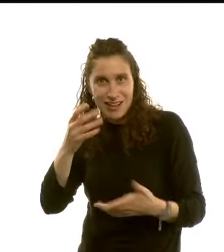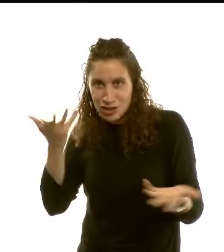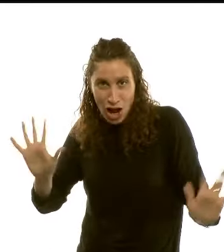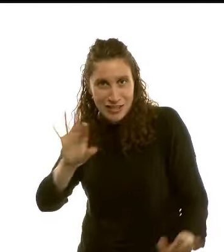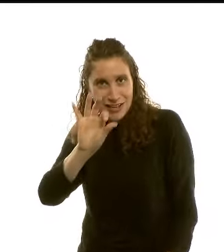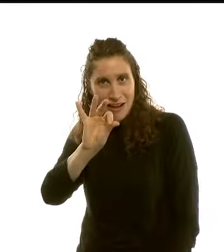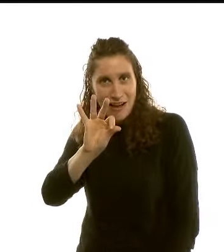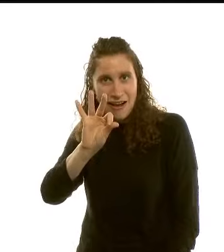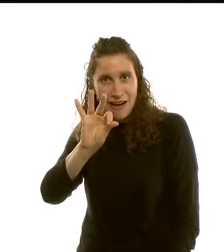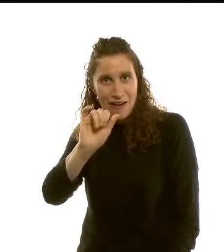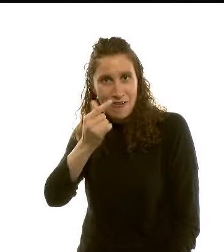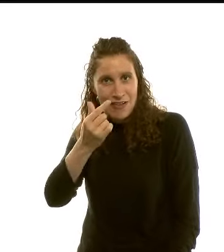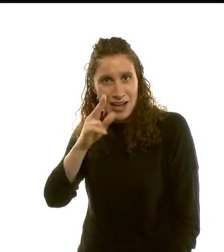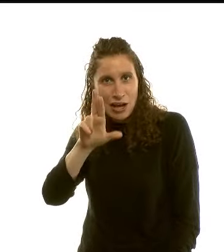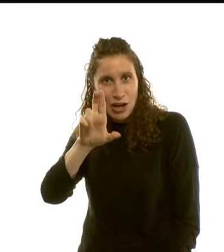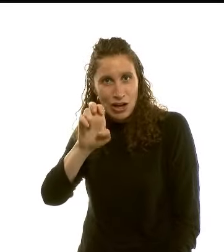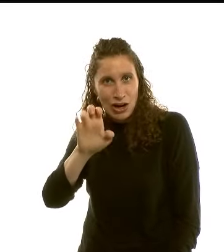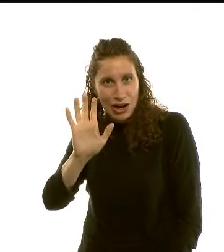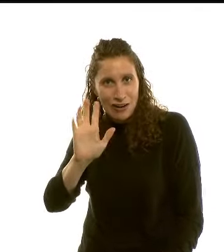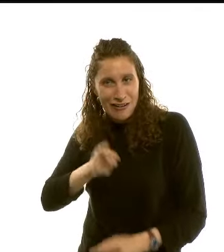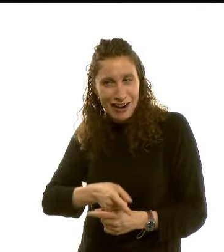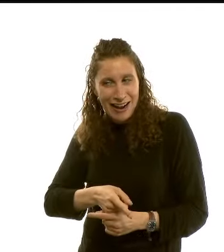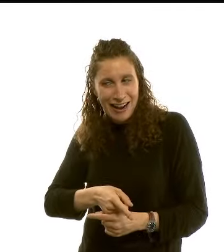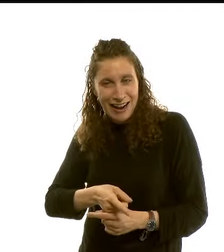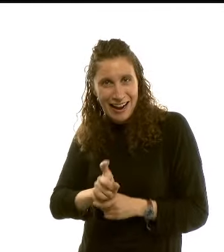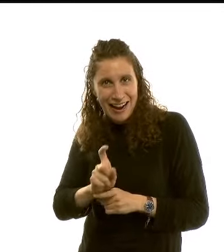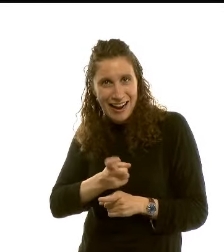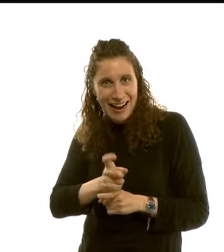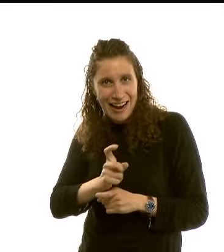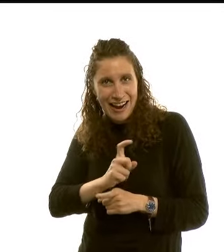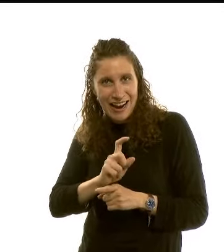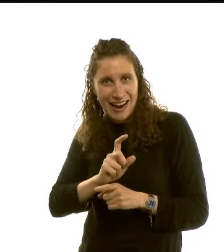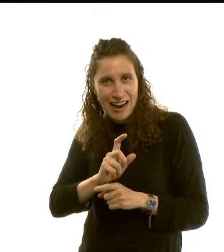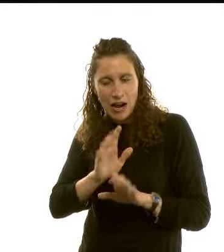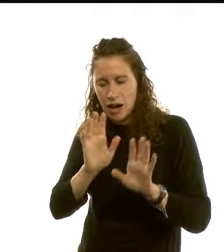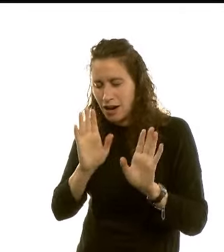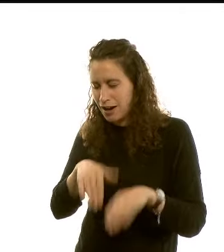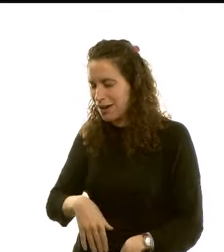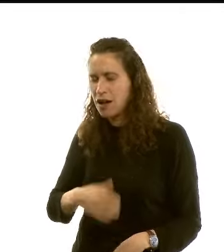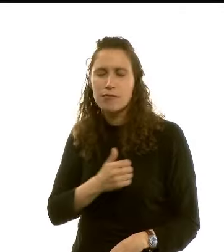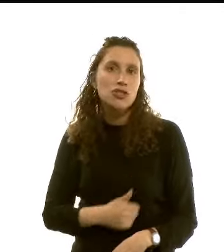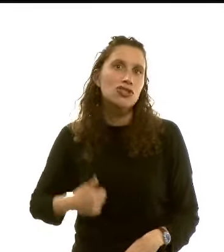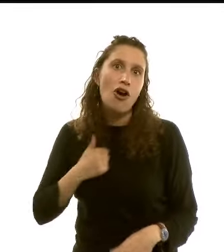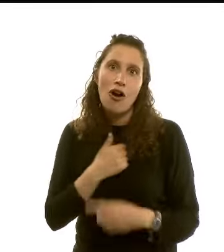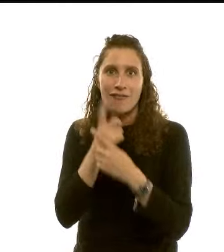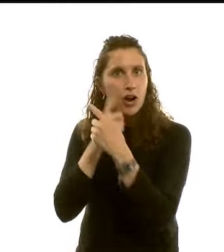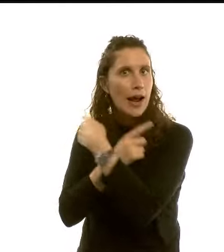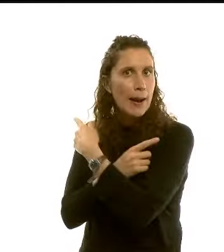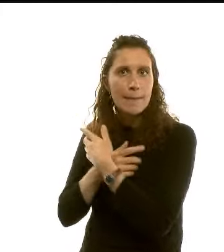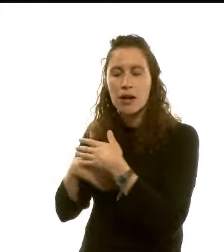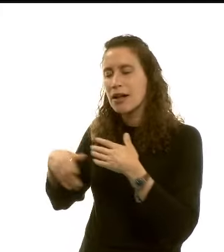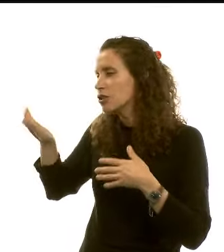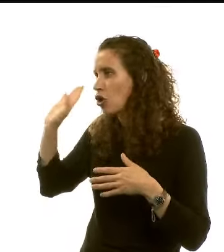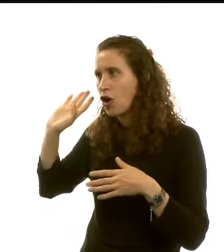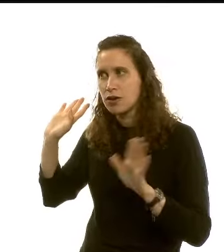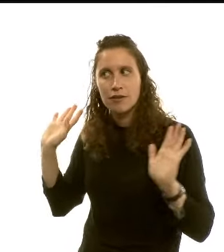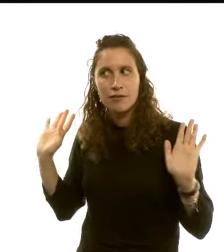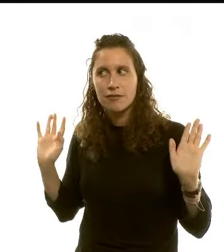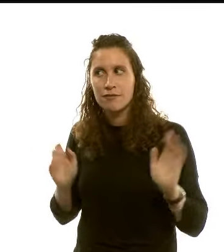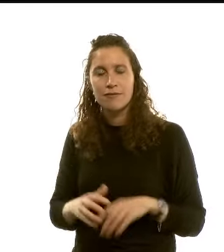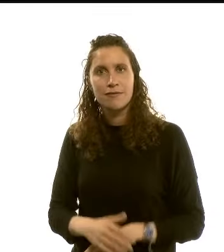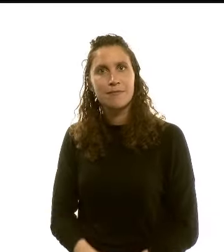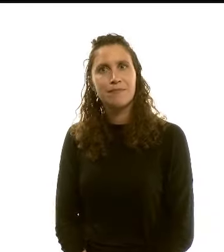Thank you so much. Thank you. Good night. I'm so sorry. Carry on. You were saying he's gone now. It's fine.